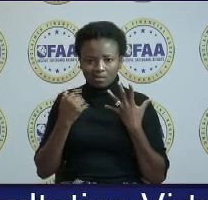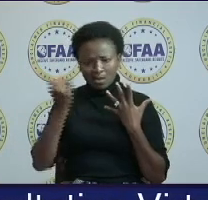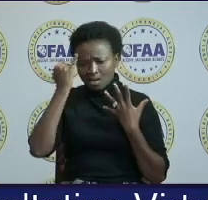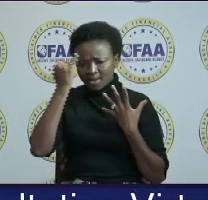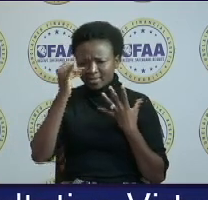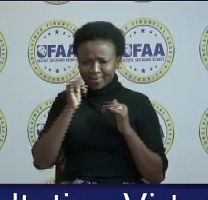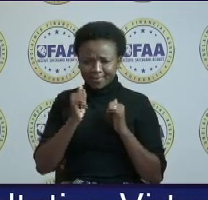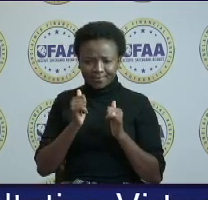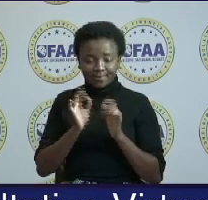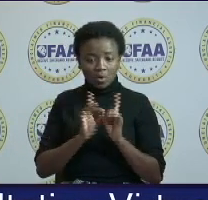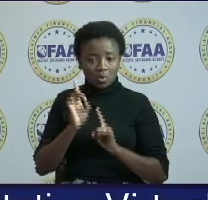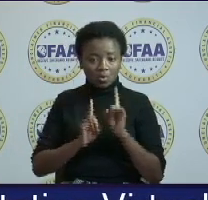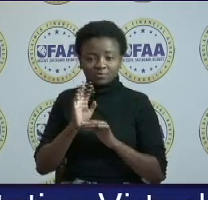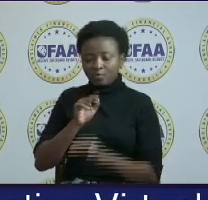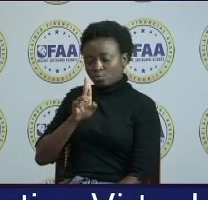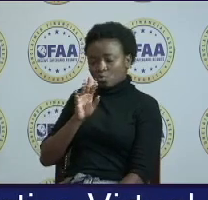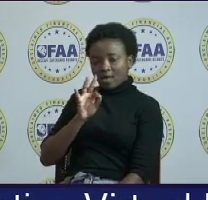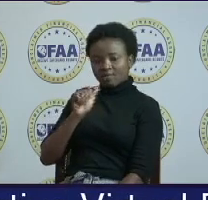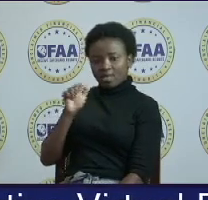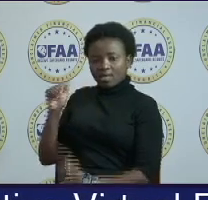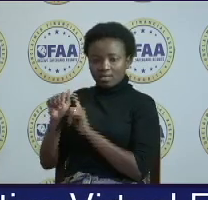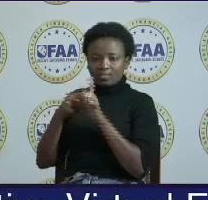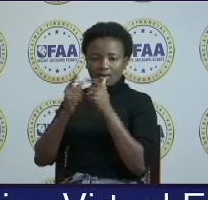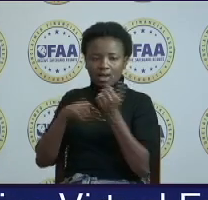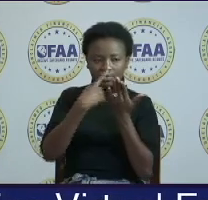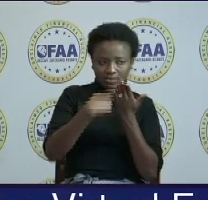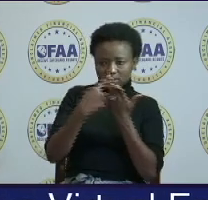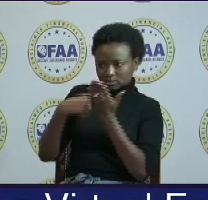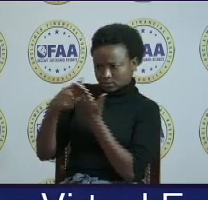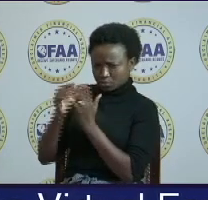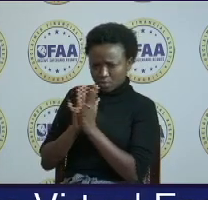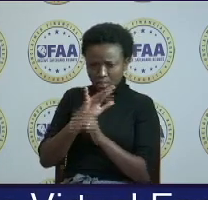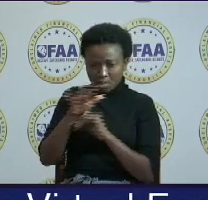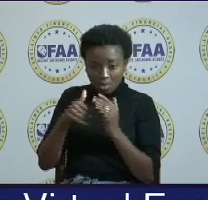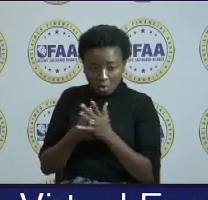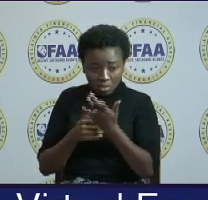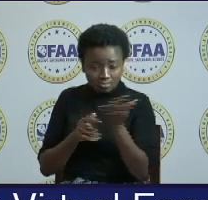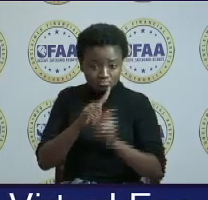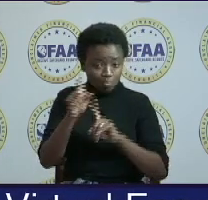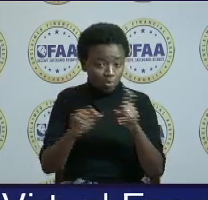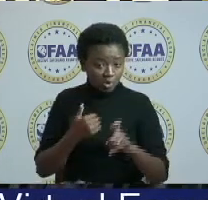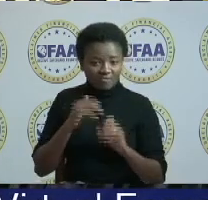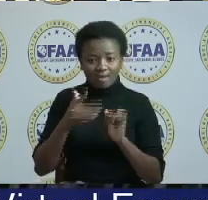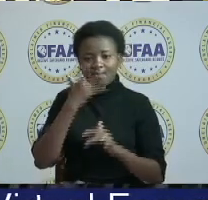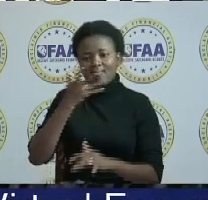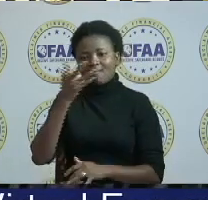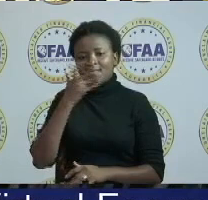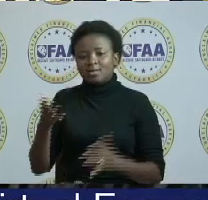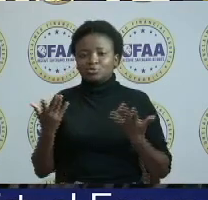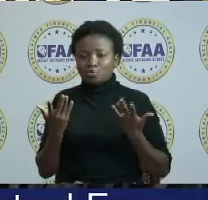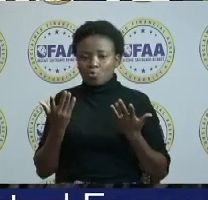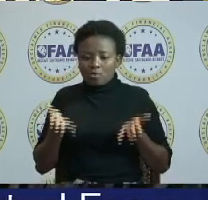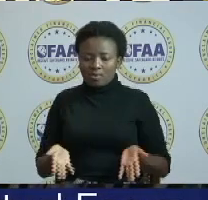individuals from UFAA, and they will be able to discuss with you and answer all your questions as holders that you may have. So right now, I'm